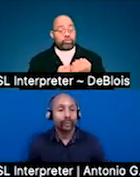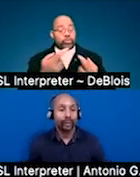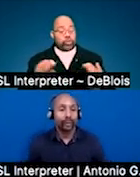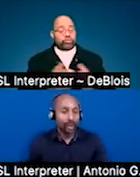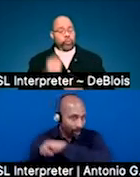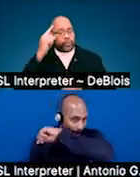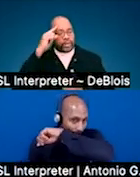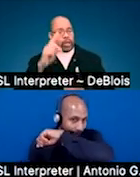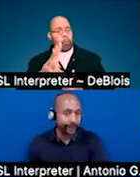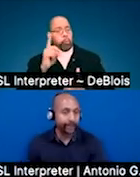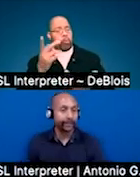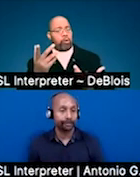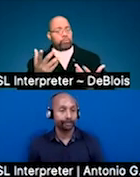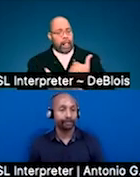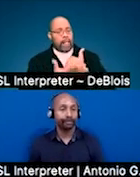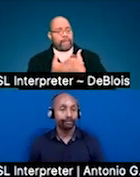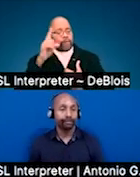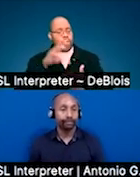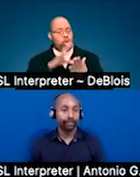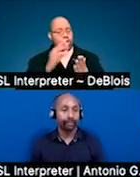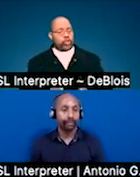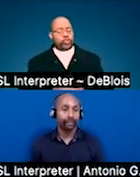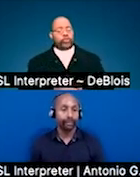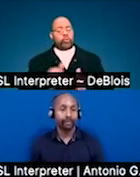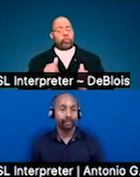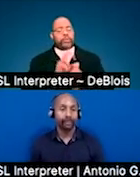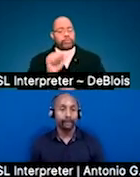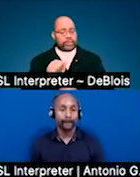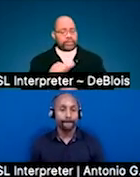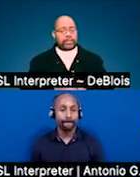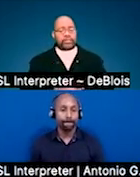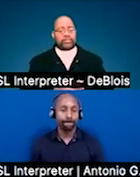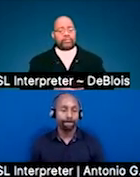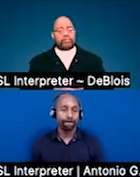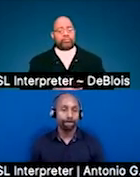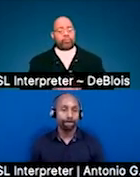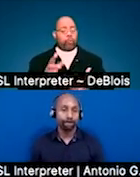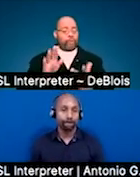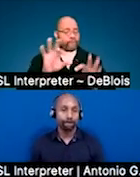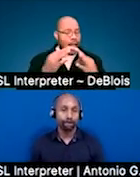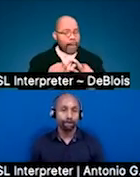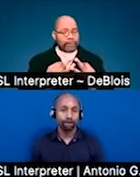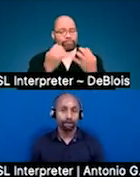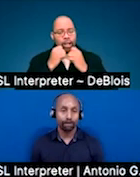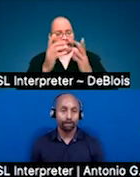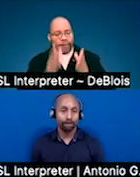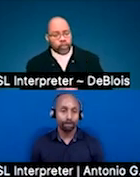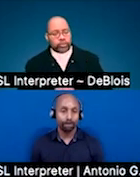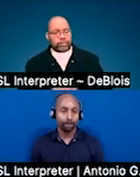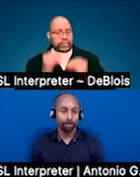do you think would be helpful for learners with disabilities or their families and caregivers,